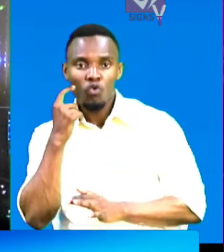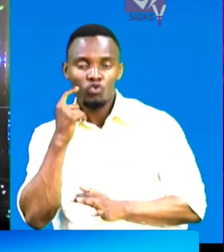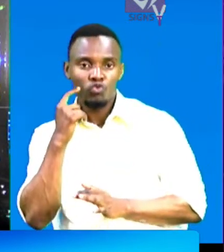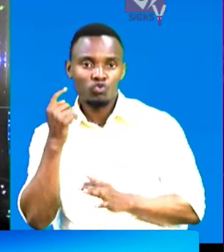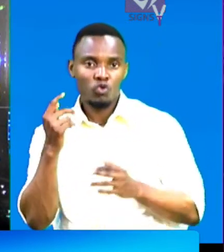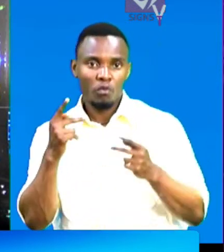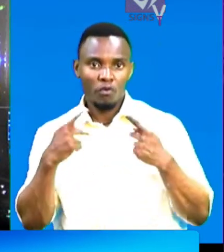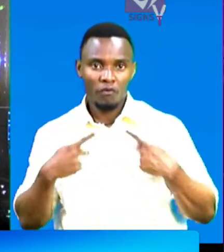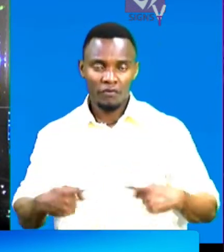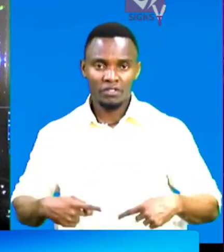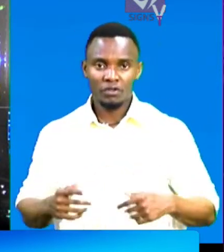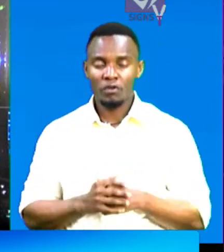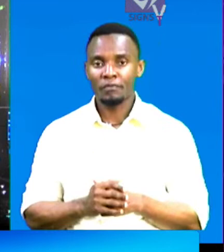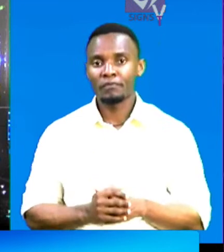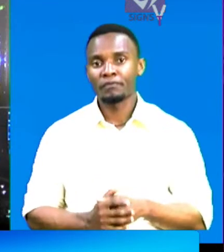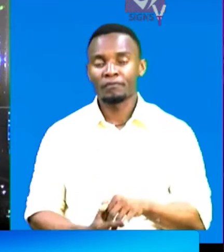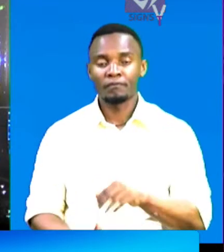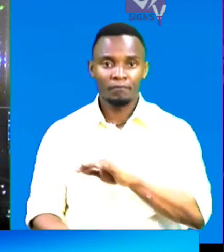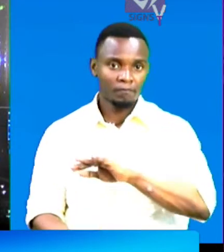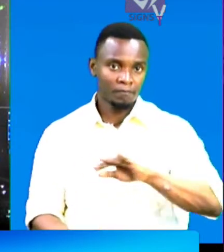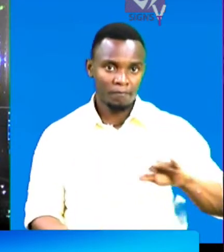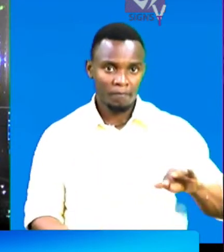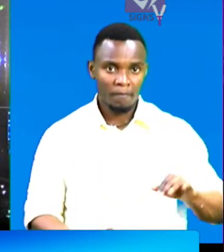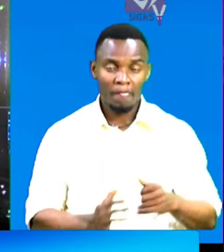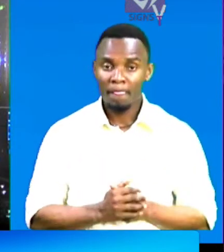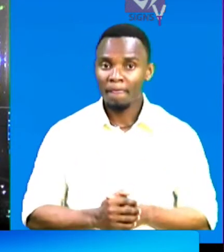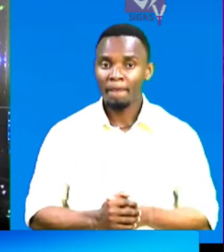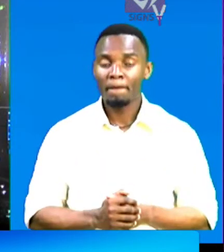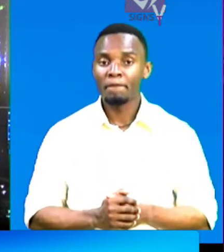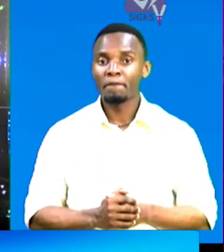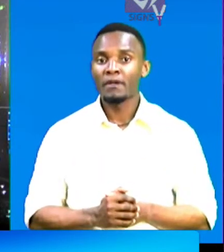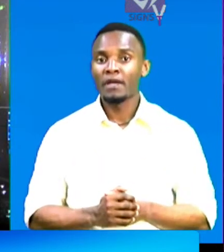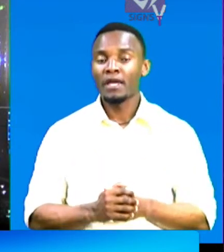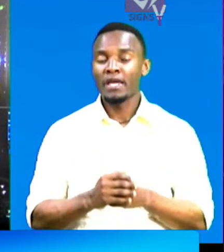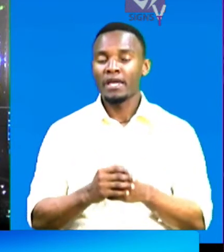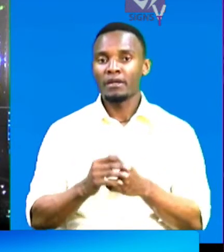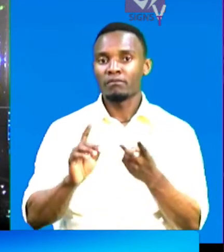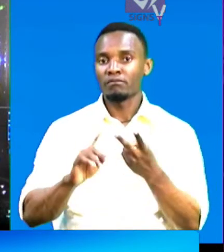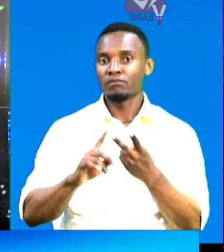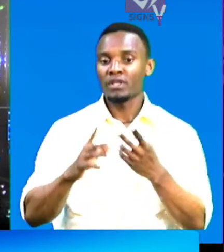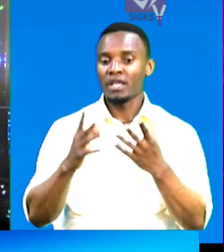Another advantage is that it is easy to test.